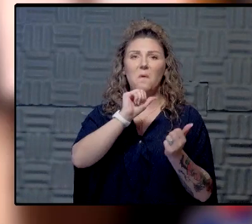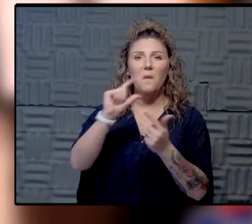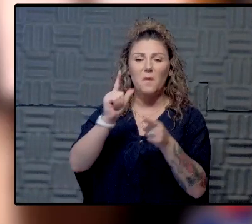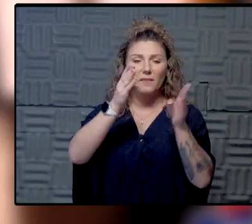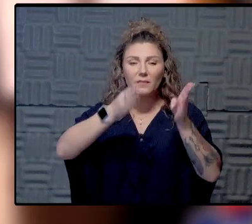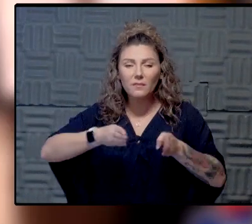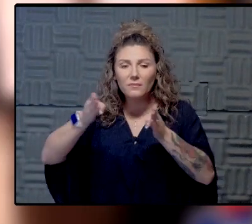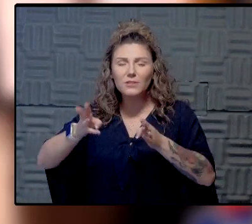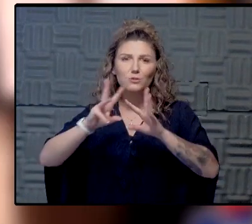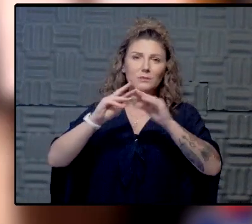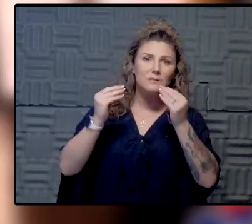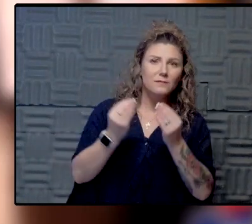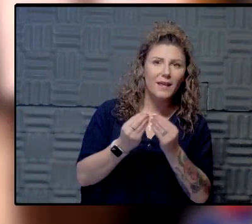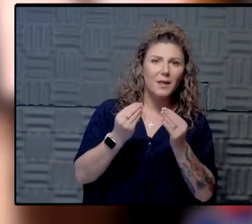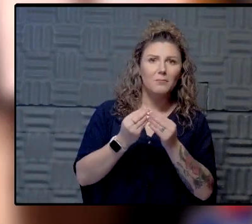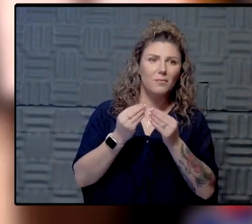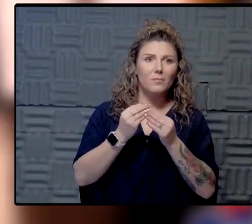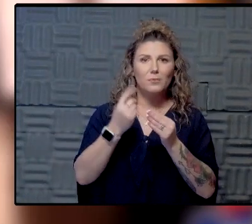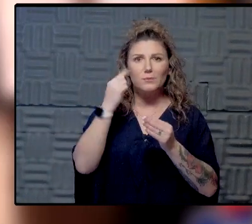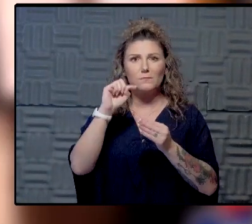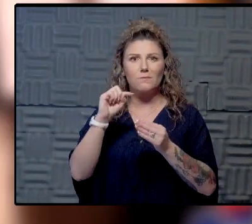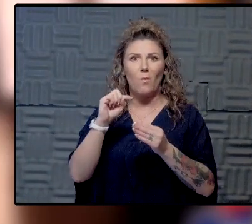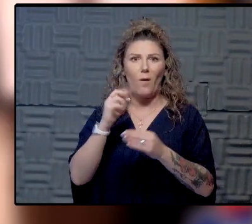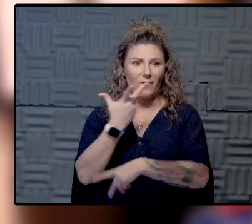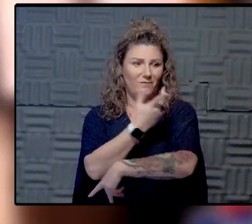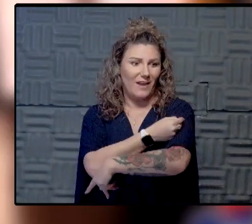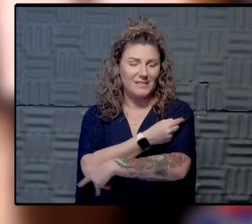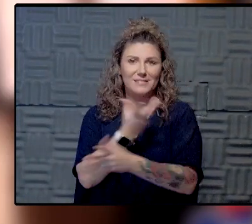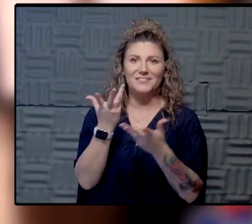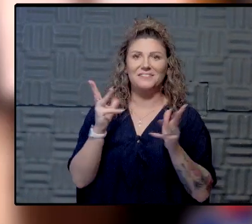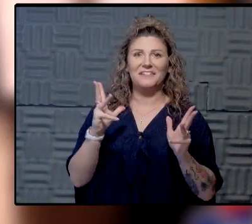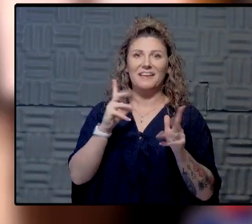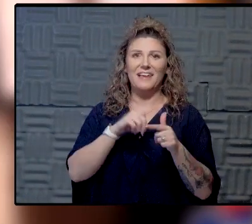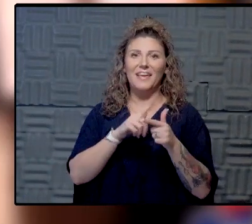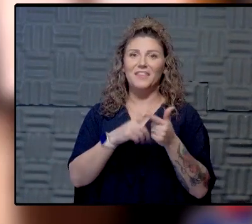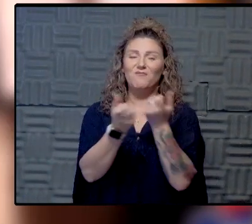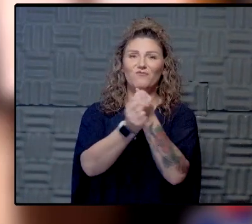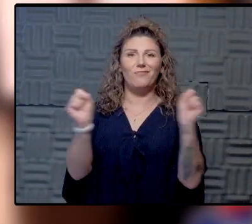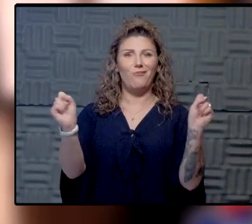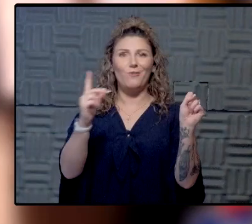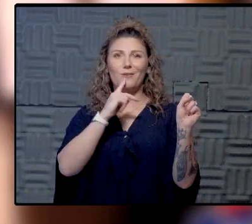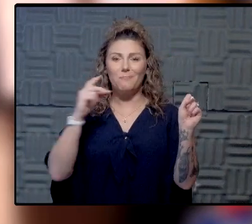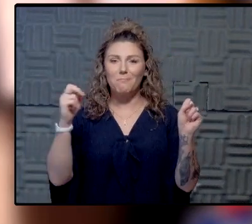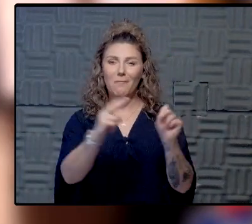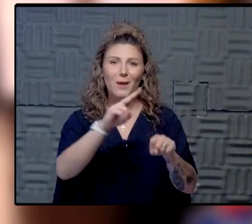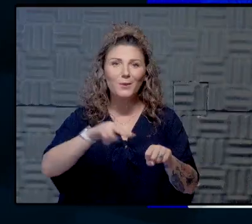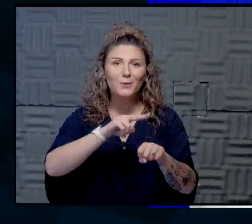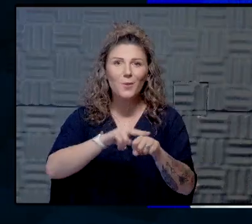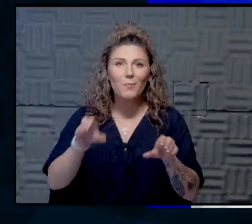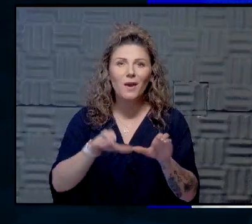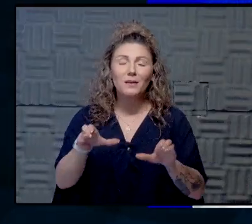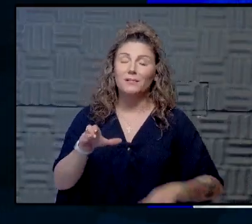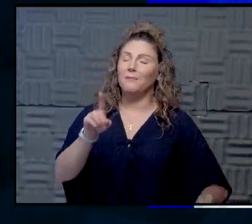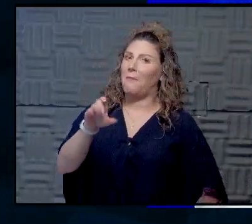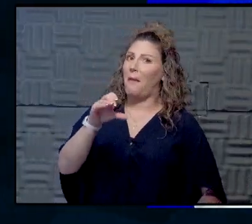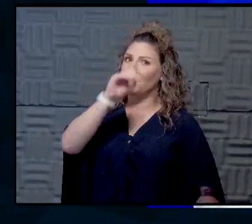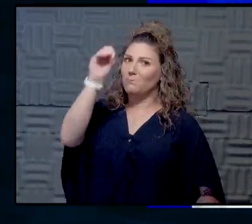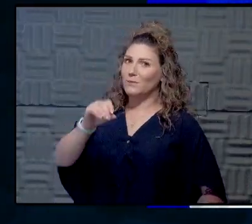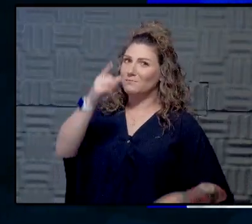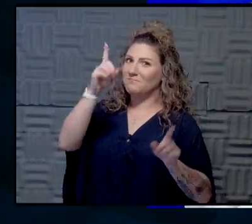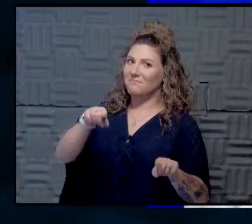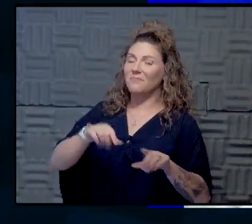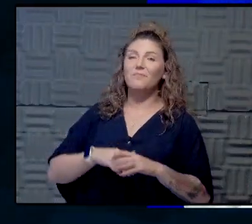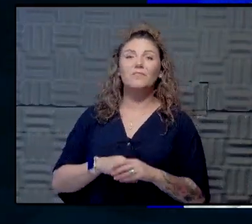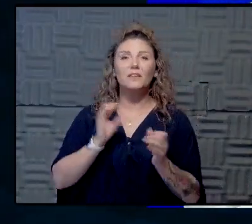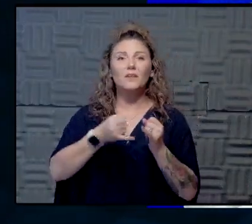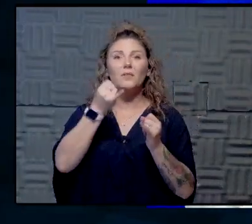and families to getting vaccinated in terms of freeing them up to return to normal activities. 100%, I agree with you. So